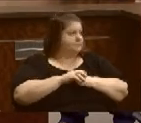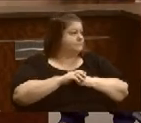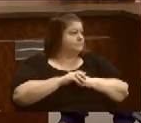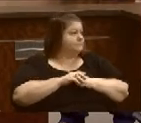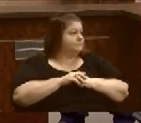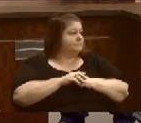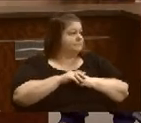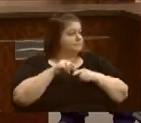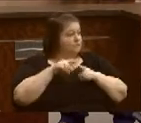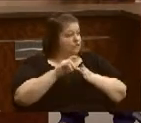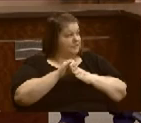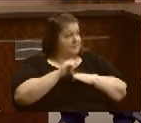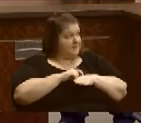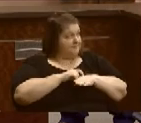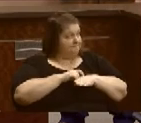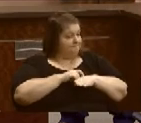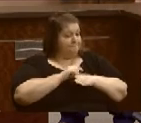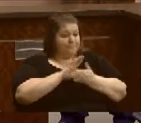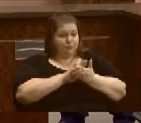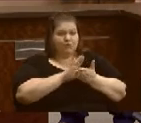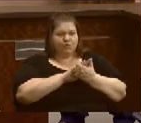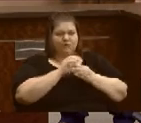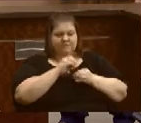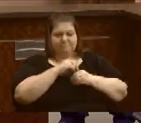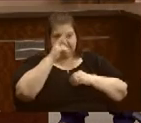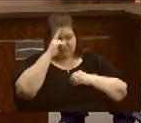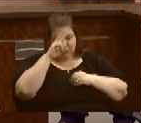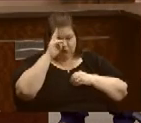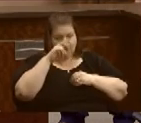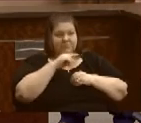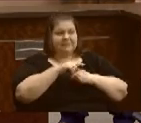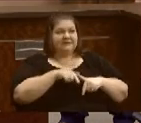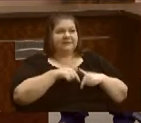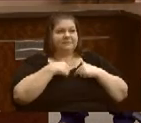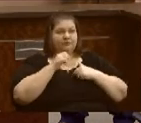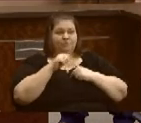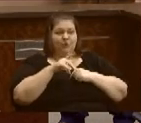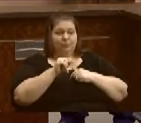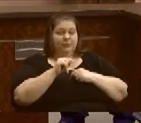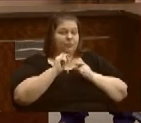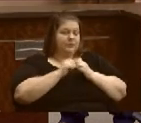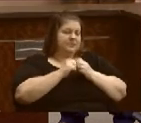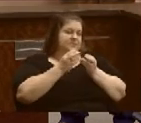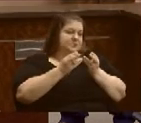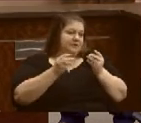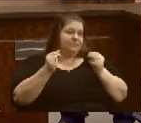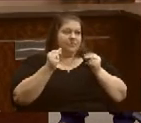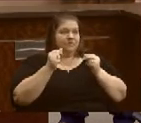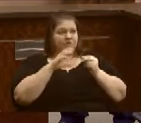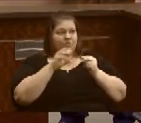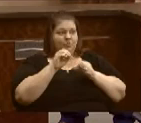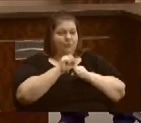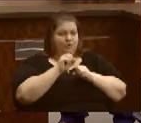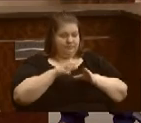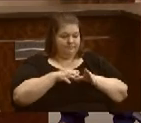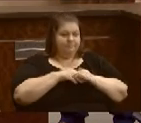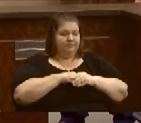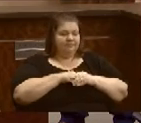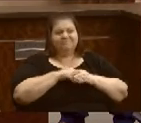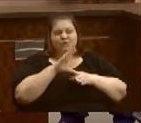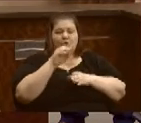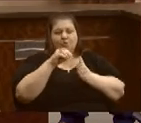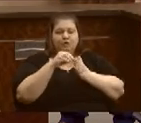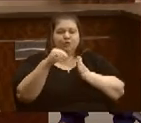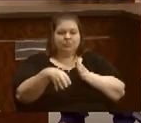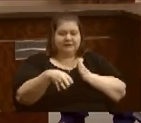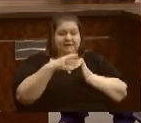1953. During your time in school in Mexico, you lived in an apartment with several of your cohorts and other students, and you